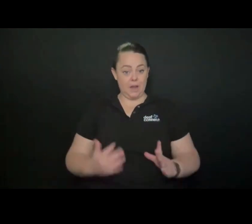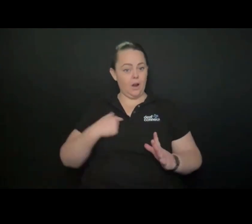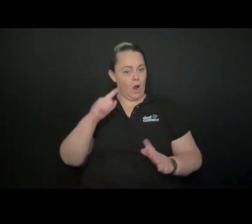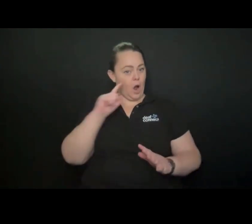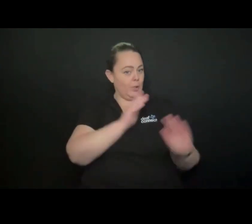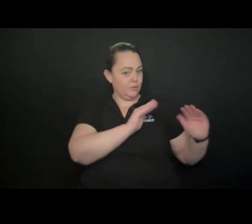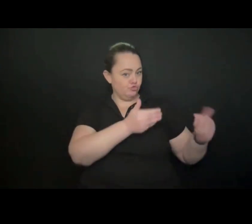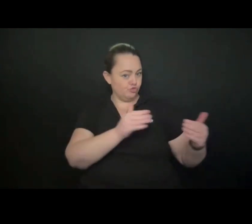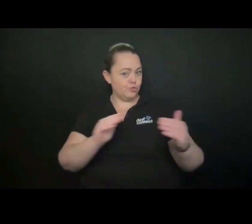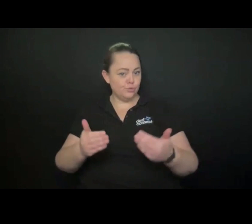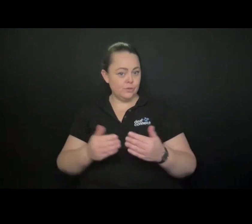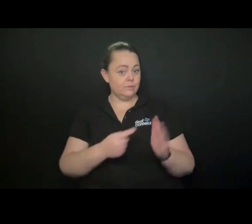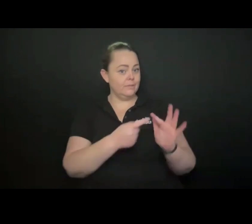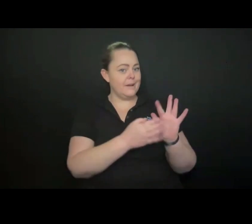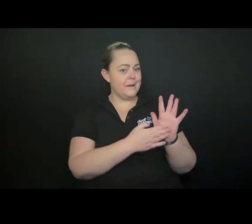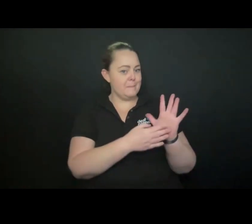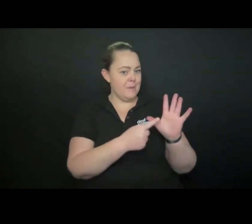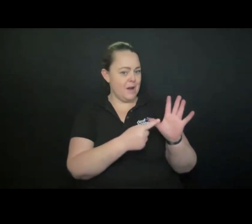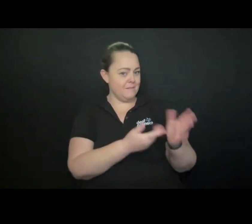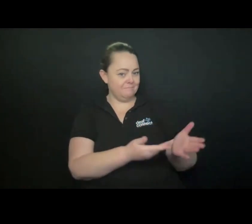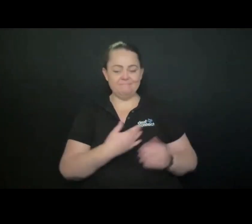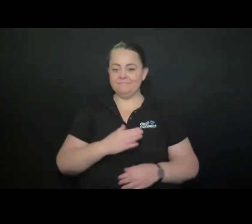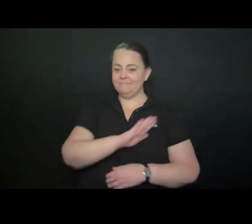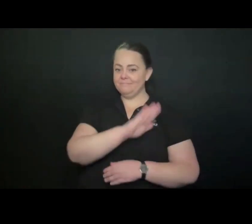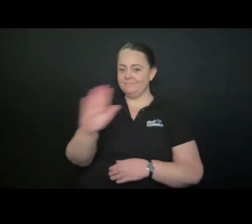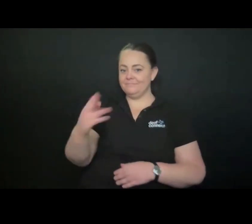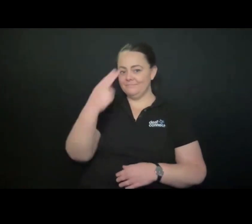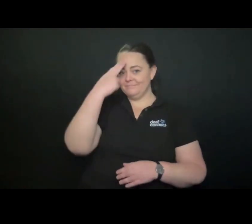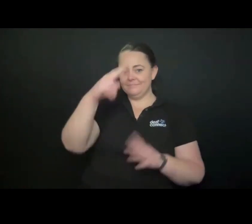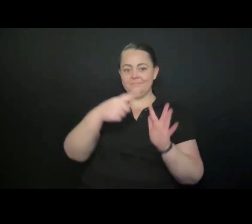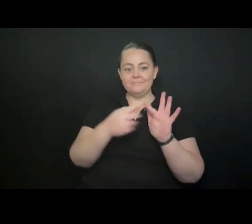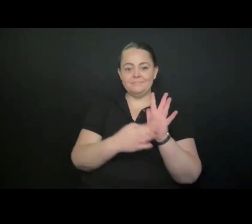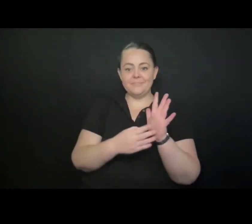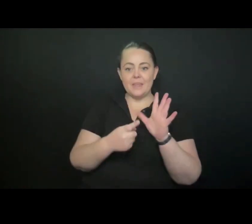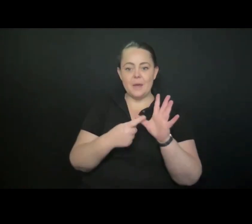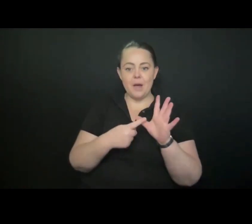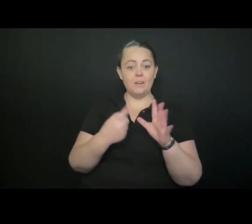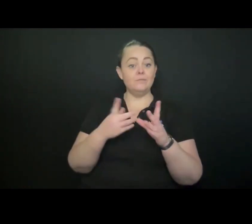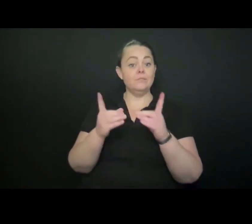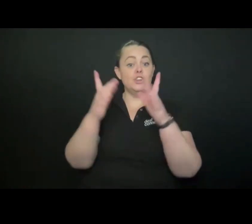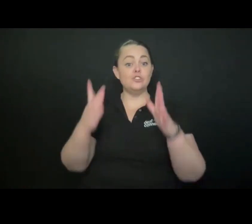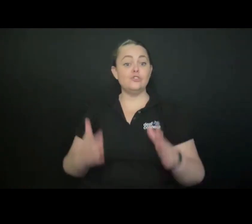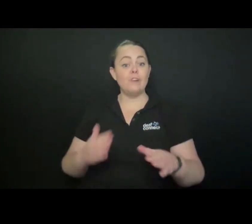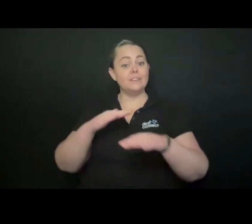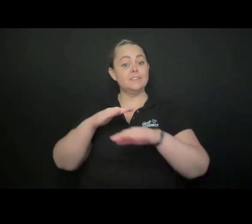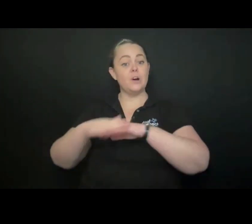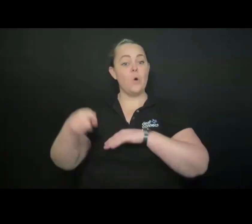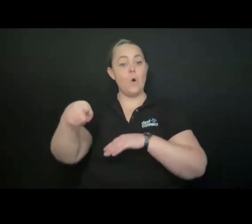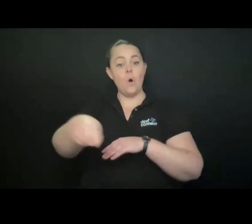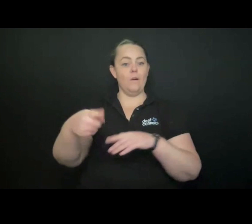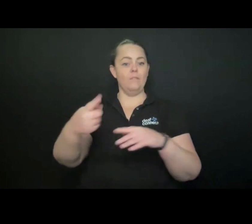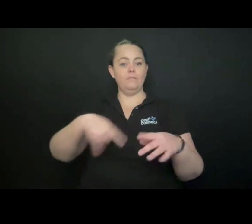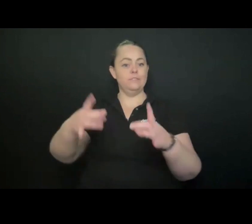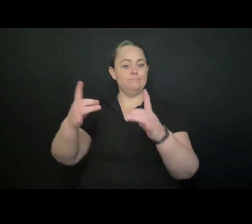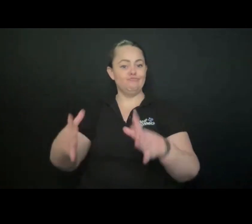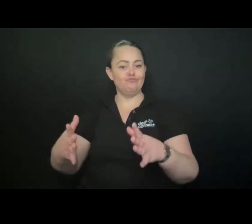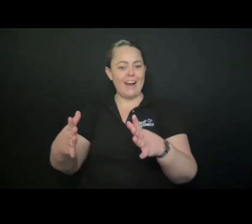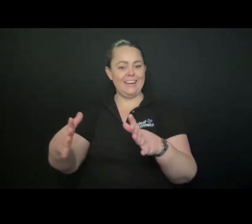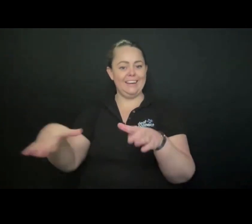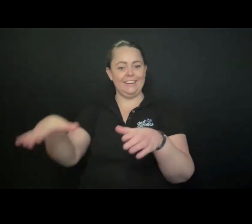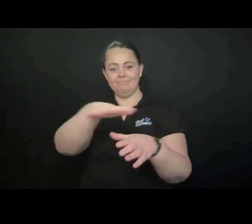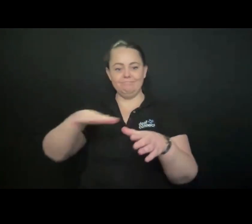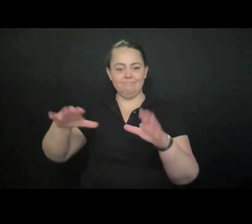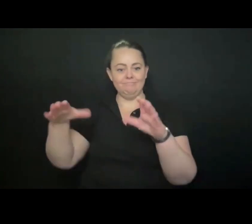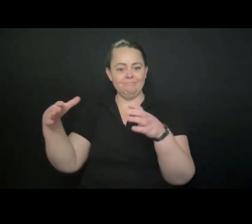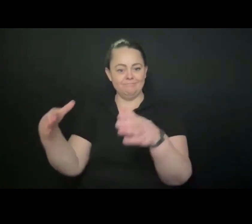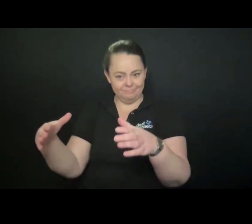themselves. Emma. Good afternoon. I'm Emma Cook, Director of the Star Rating Section within the Department of Health and Aged Care. And I'm